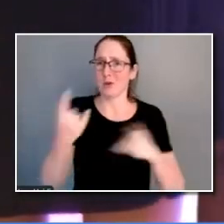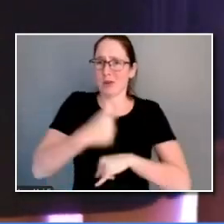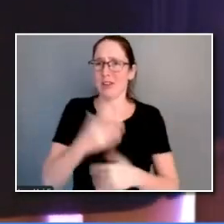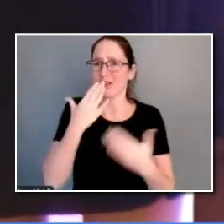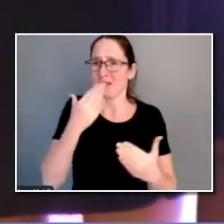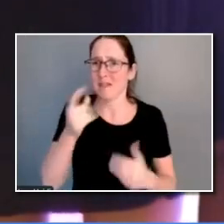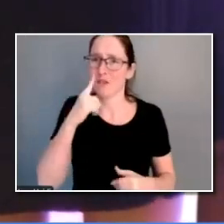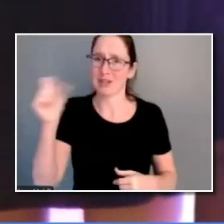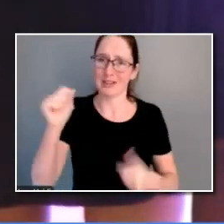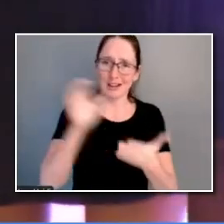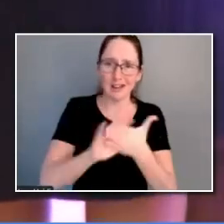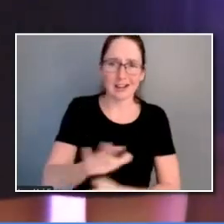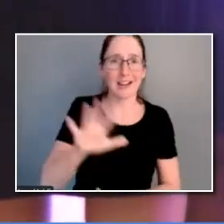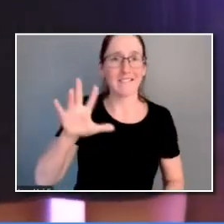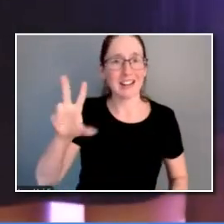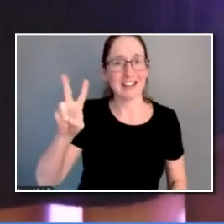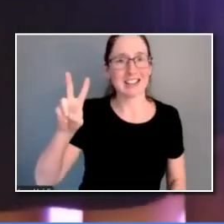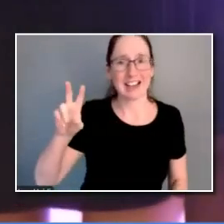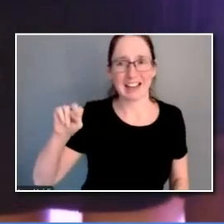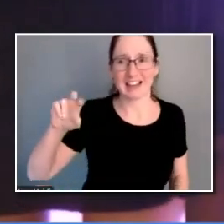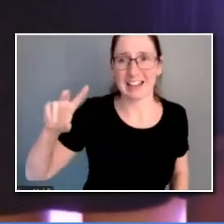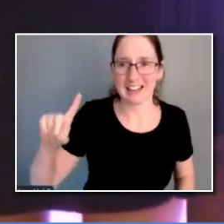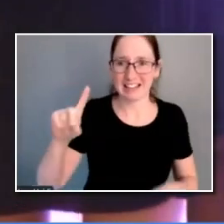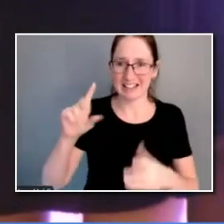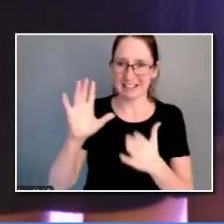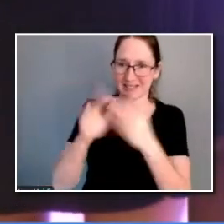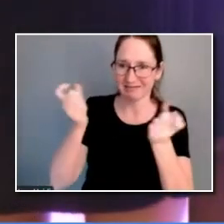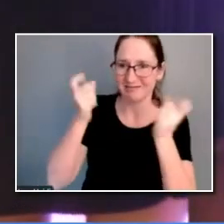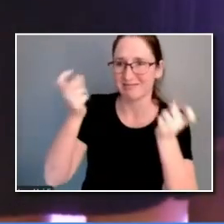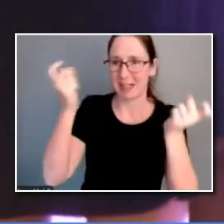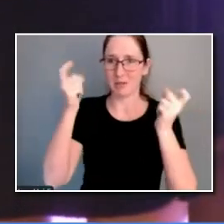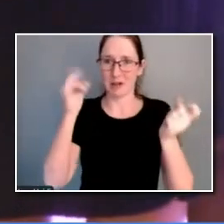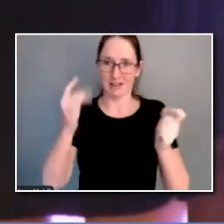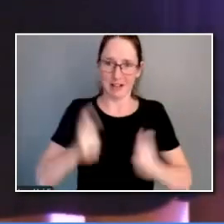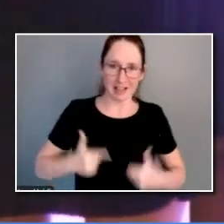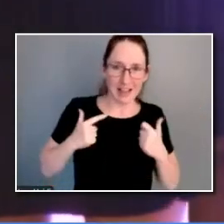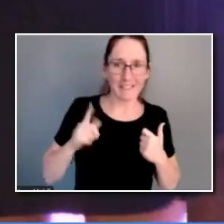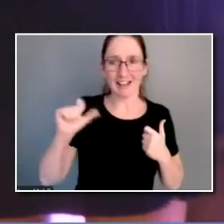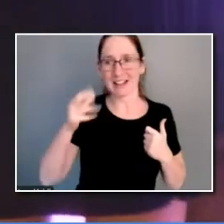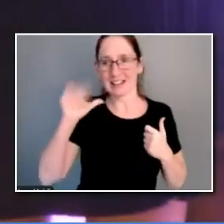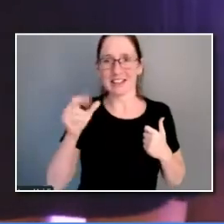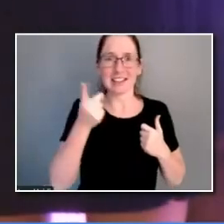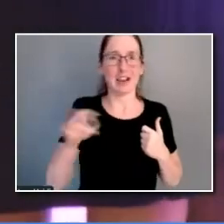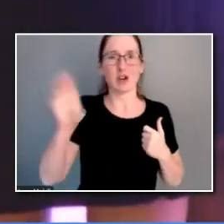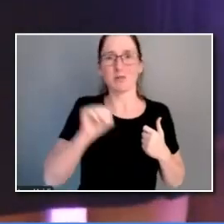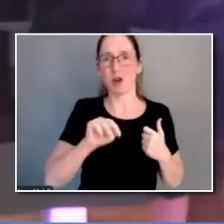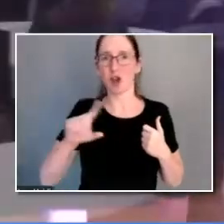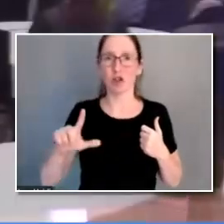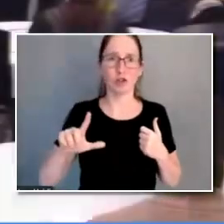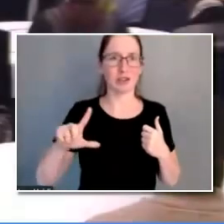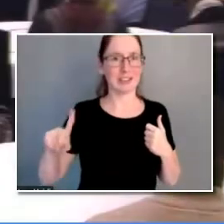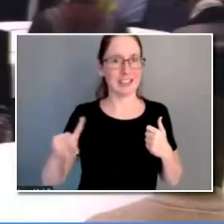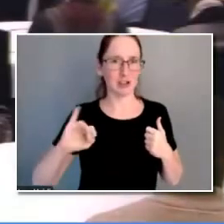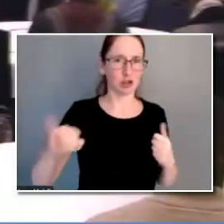Seattle College's 52nd annual celebration of the life and legacy of Dr. Martin Luther King Jr.